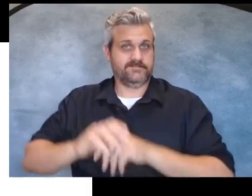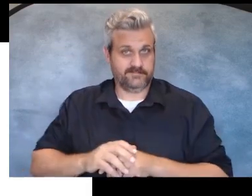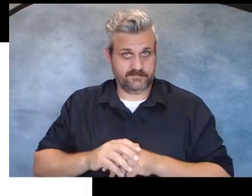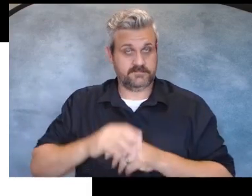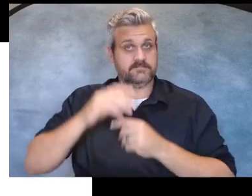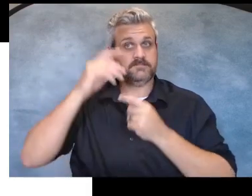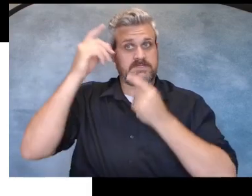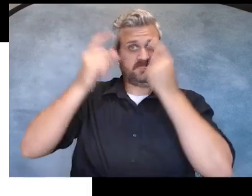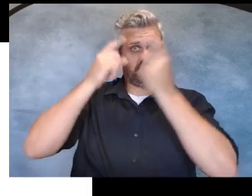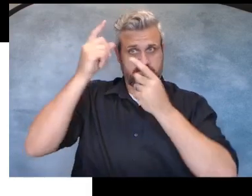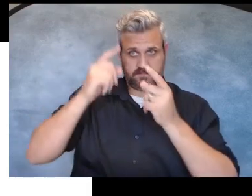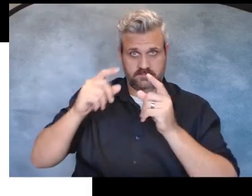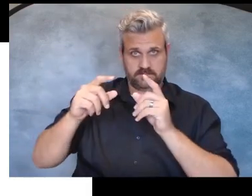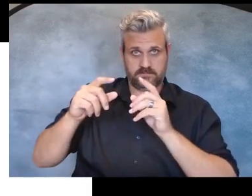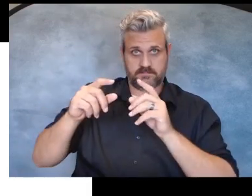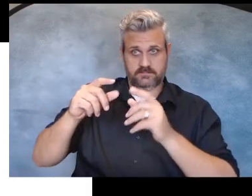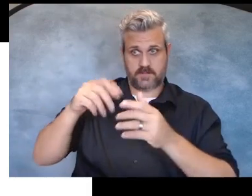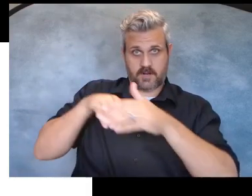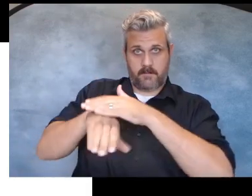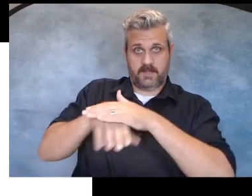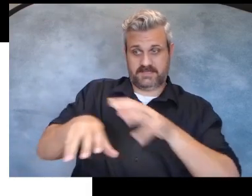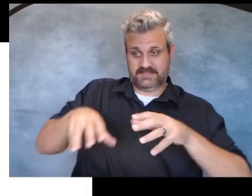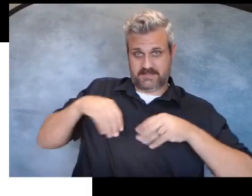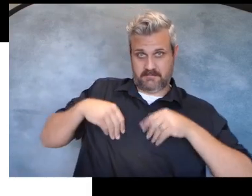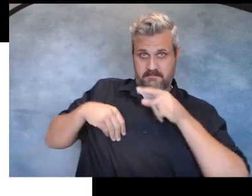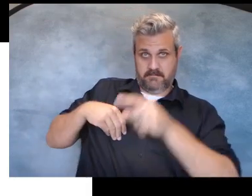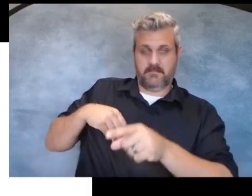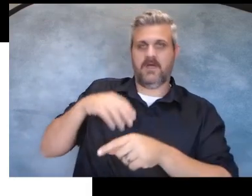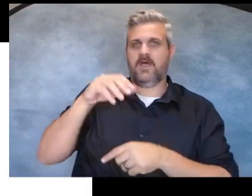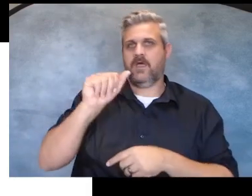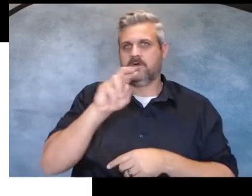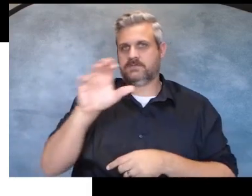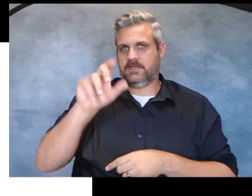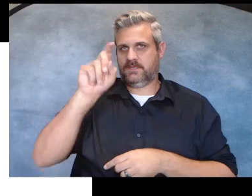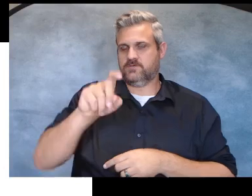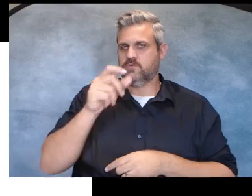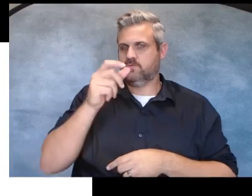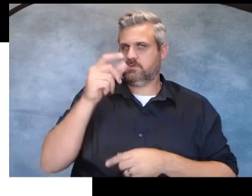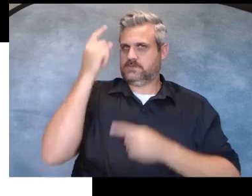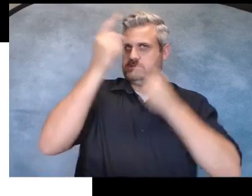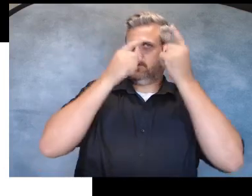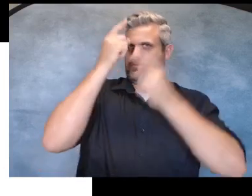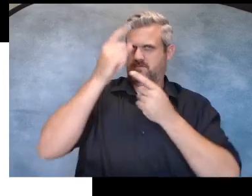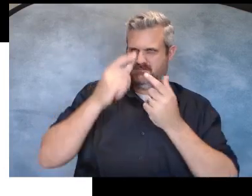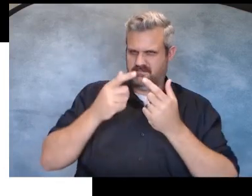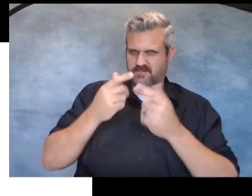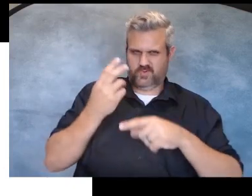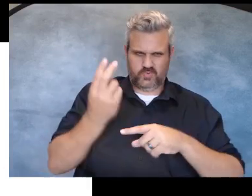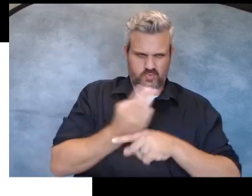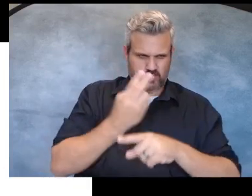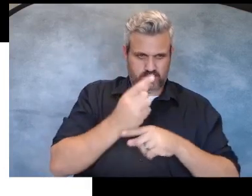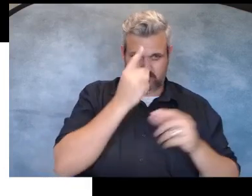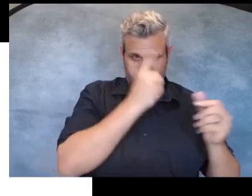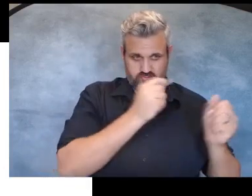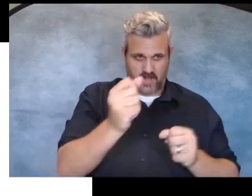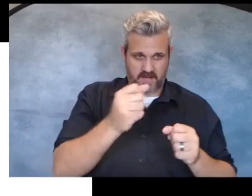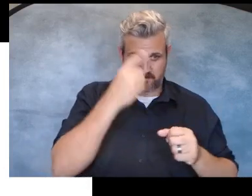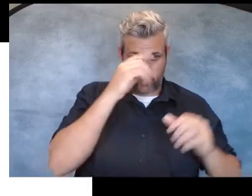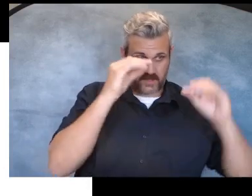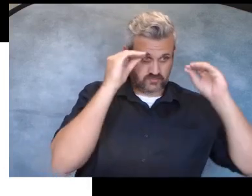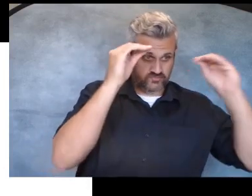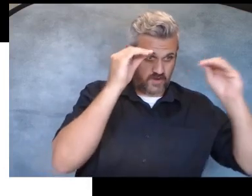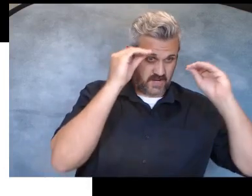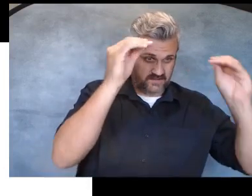considering acceptable accommodations, the ARC should consider the impact of consistently using a strategy